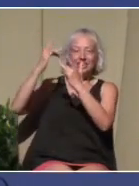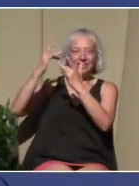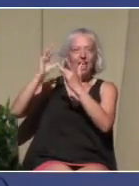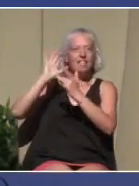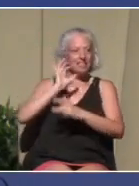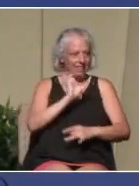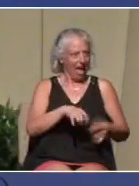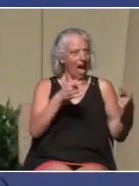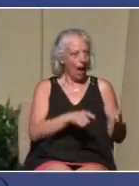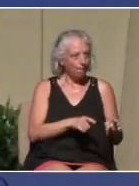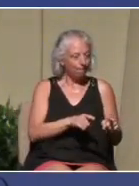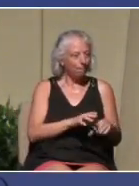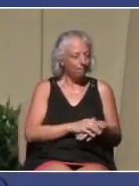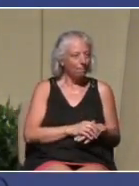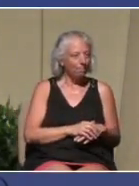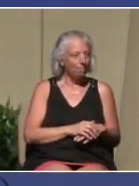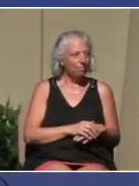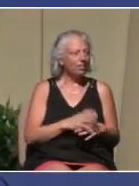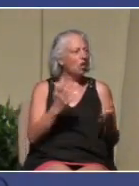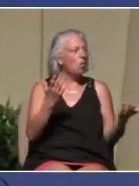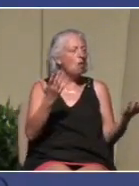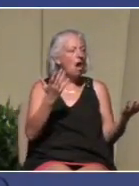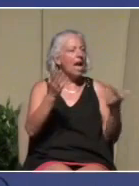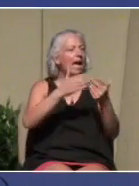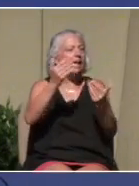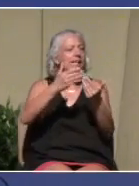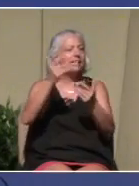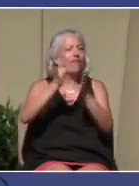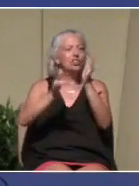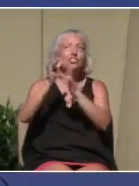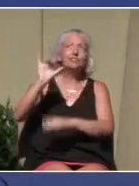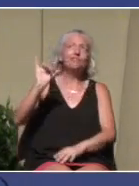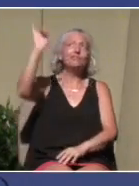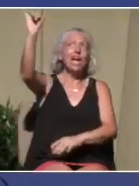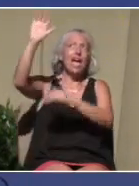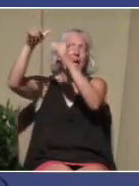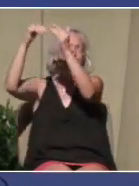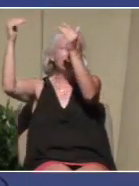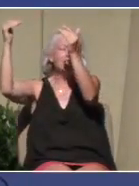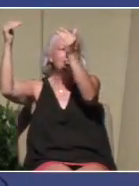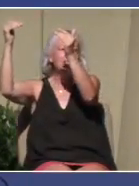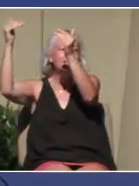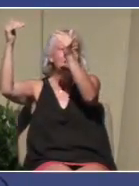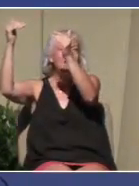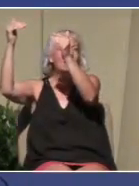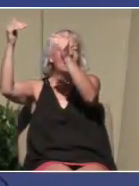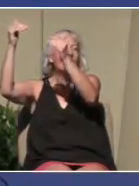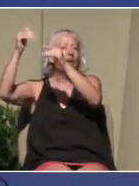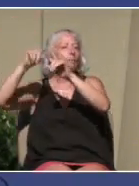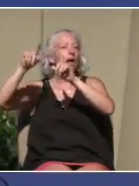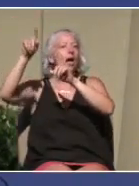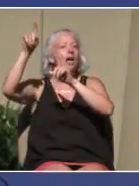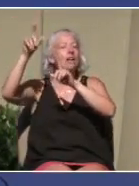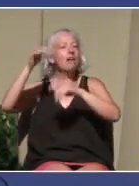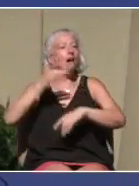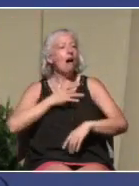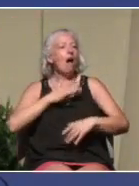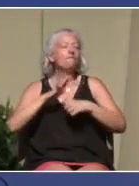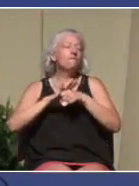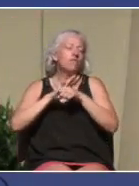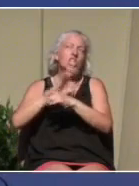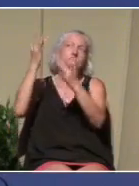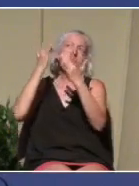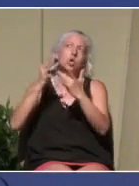harder for Jesus to stay in heaven than to come and die on the cross, because his heart is so full of mercy. He couldn't have stood